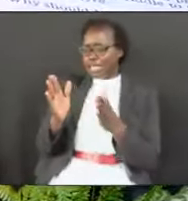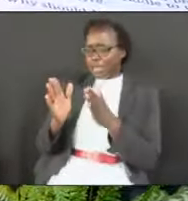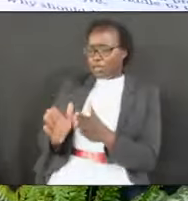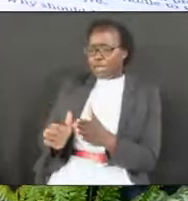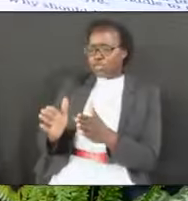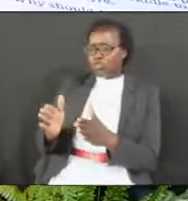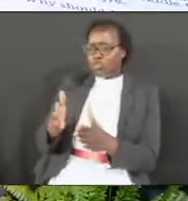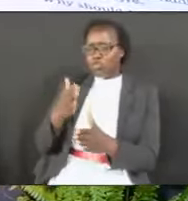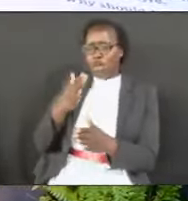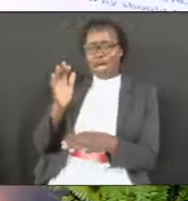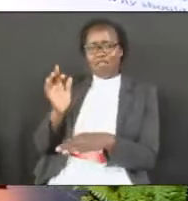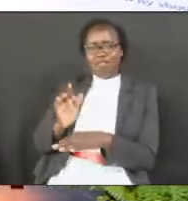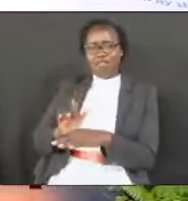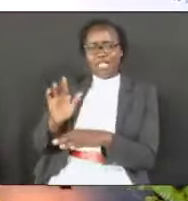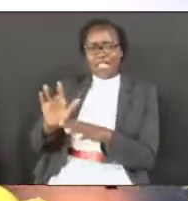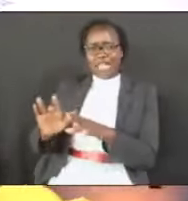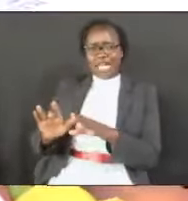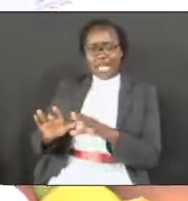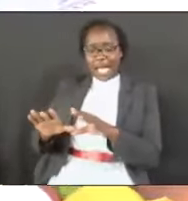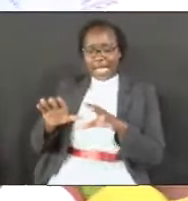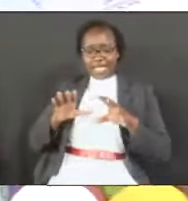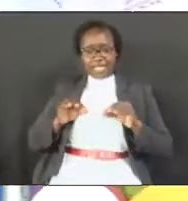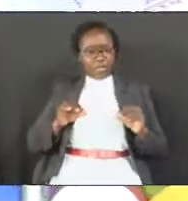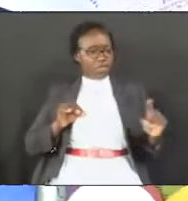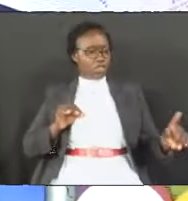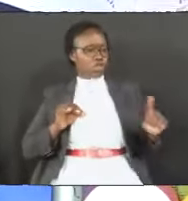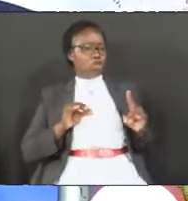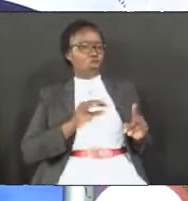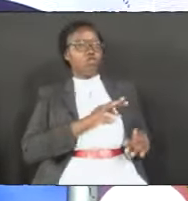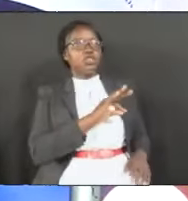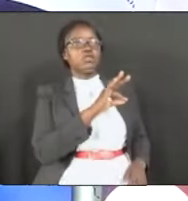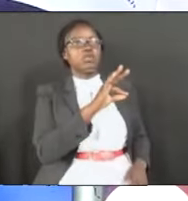flesh and accept the one who is of the spirit.